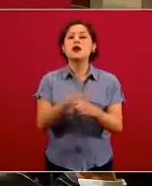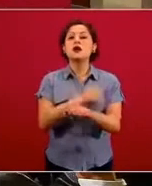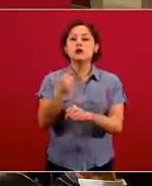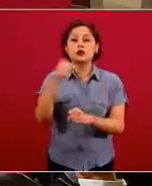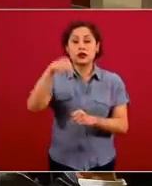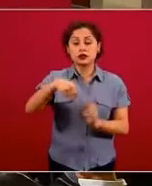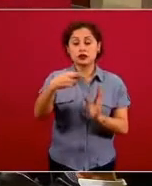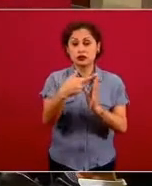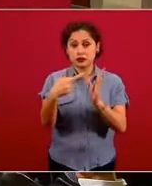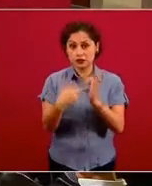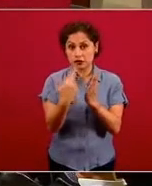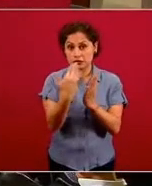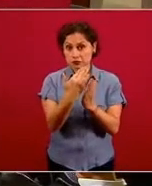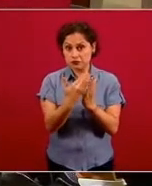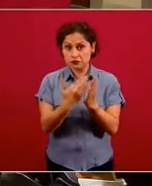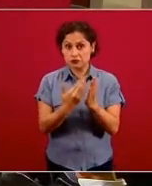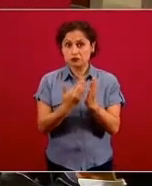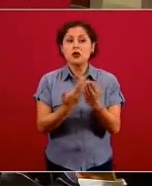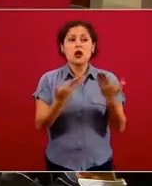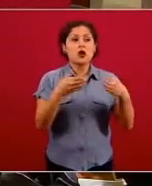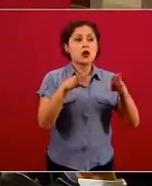massive mitigation measures.